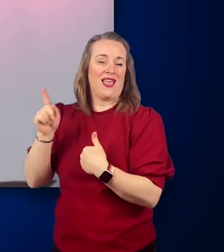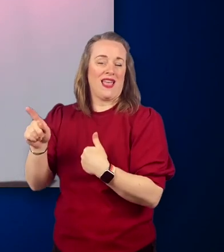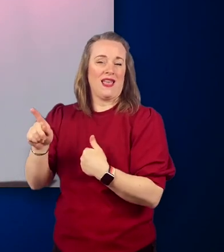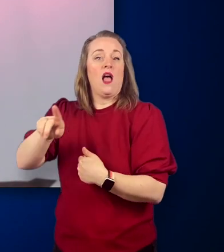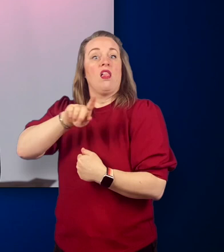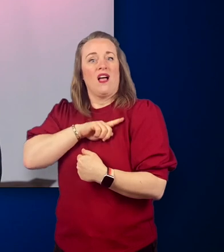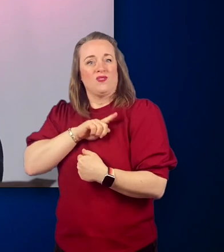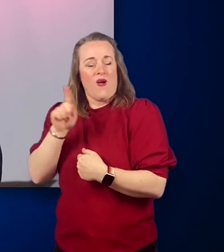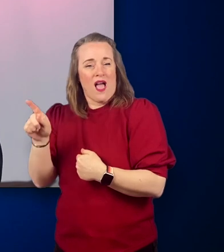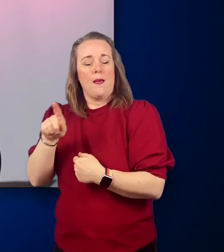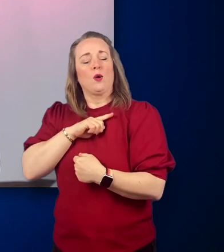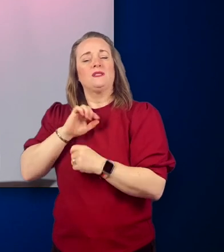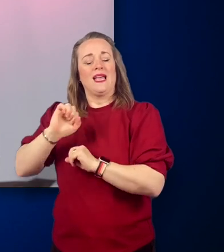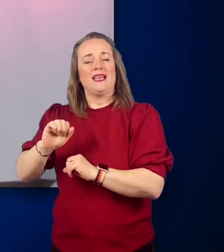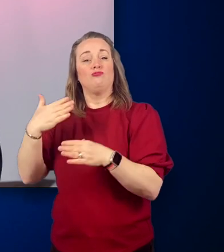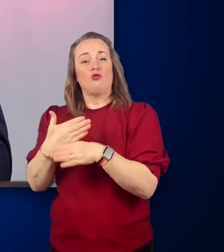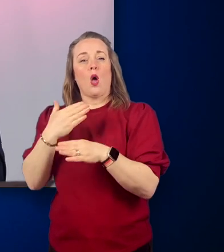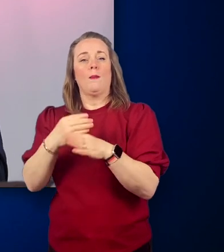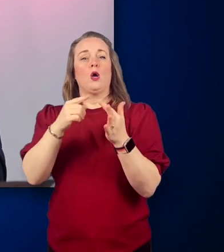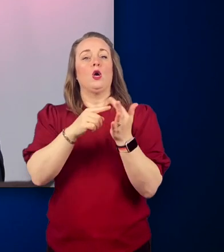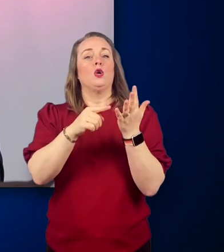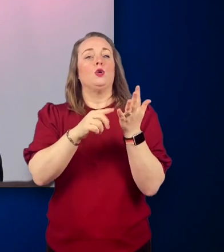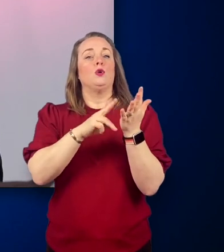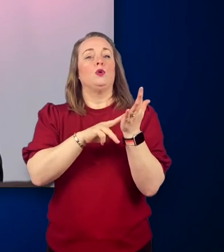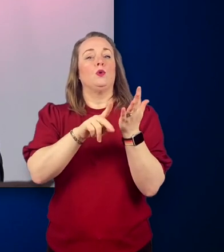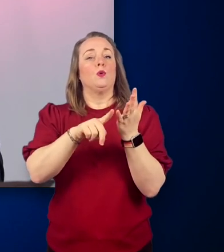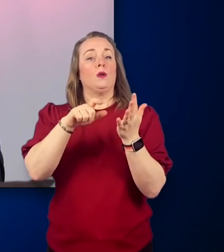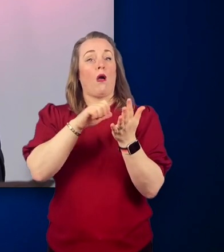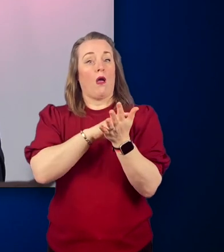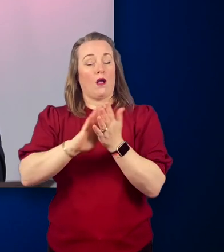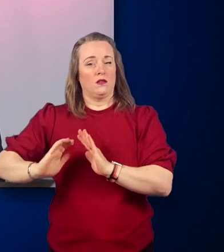That was often what would happen in those settings.